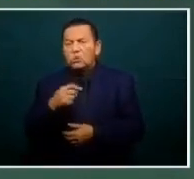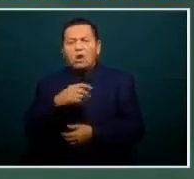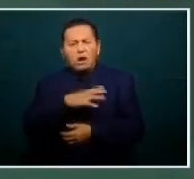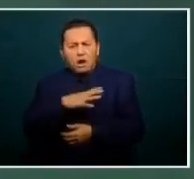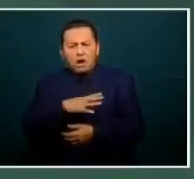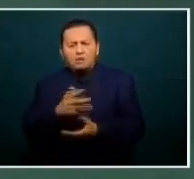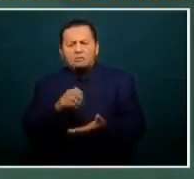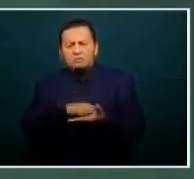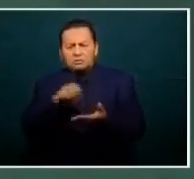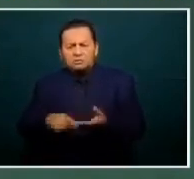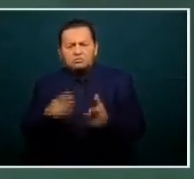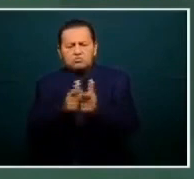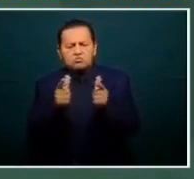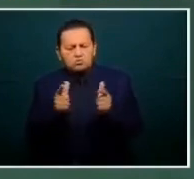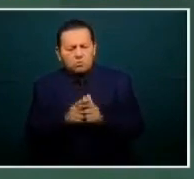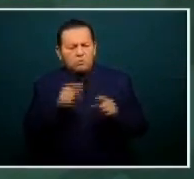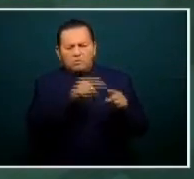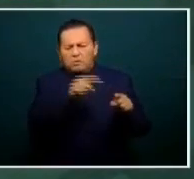fraternity.